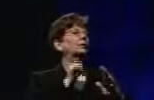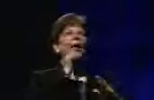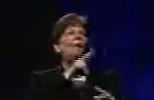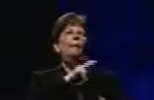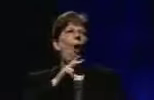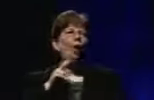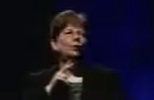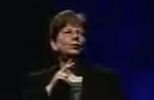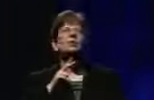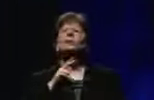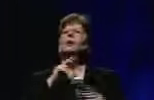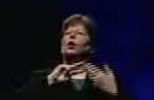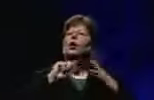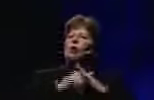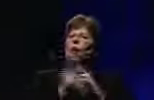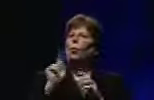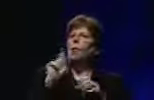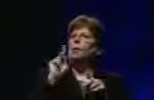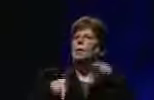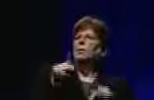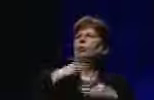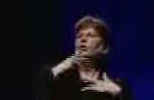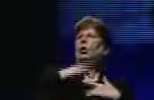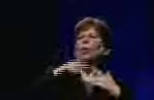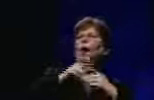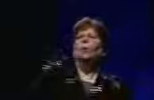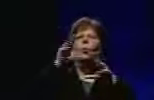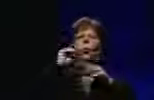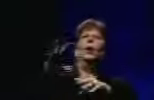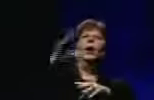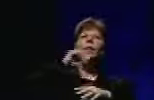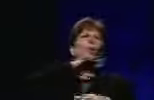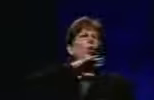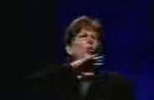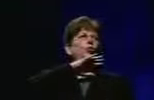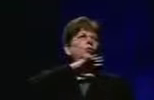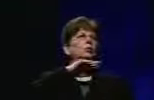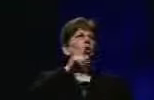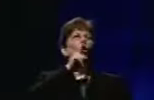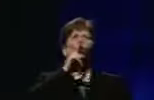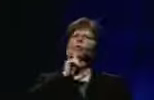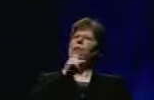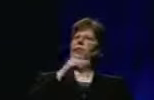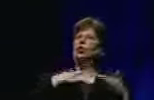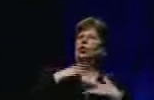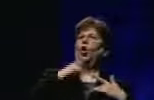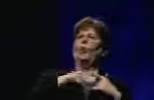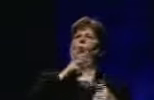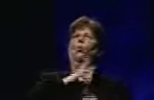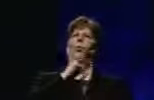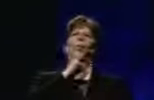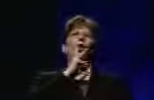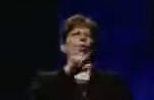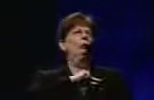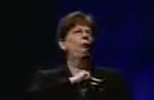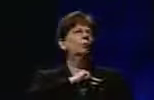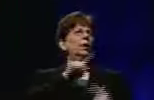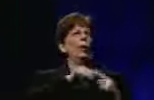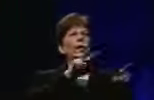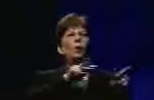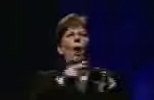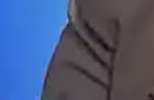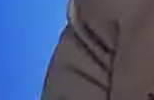started with people concerned about breathing air pollution, about people who literally were concerned about water quality as they watched